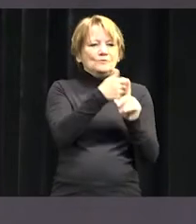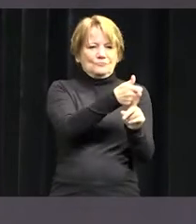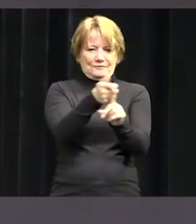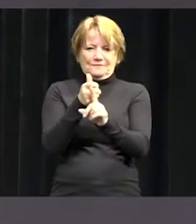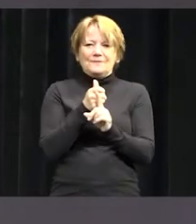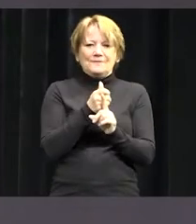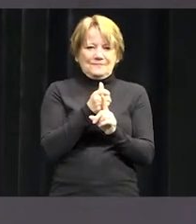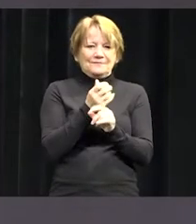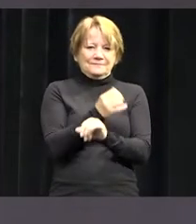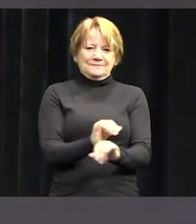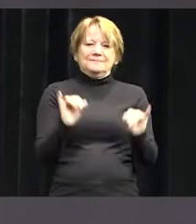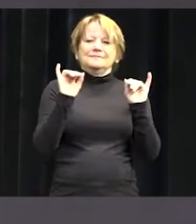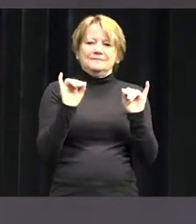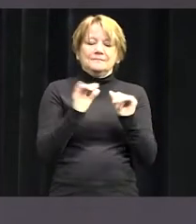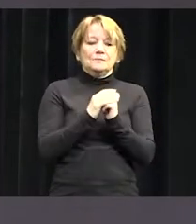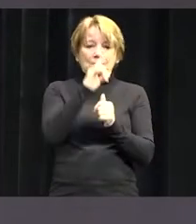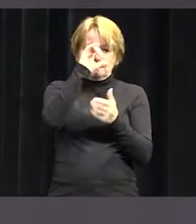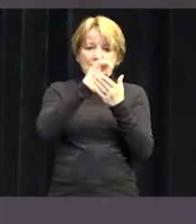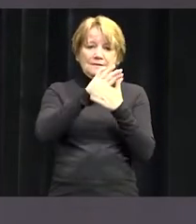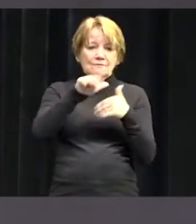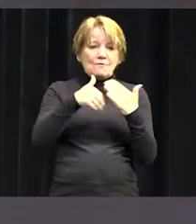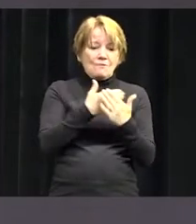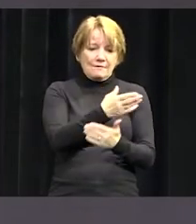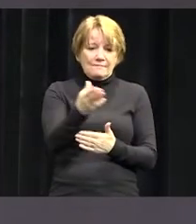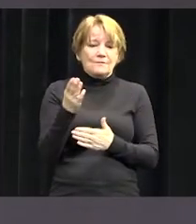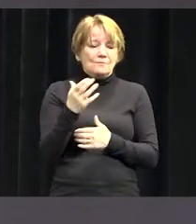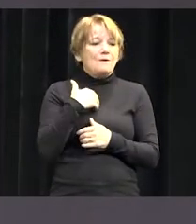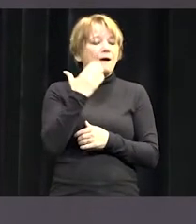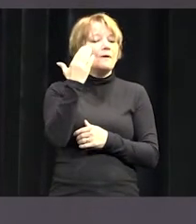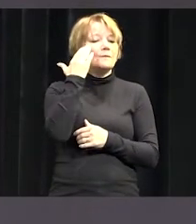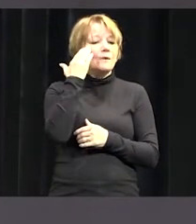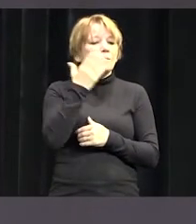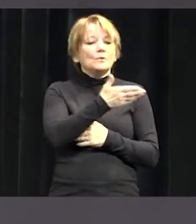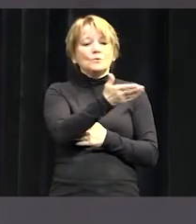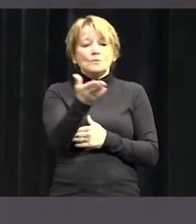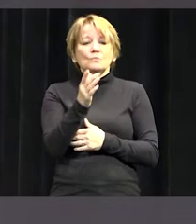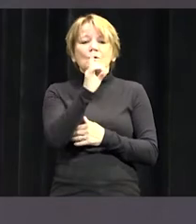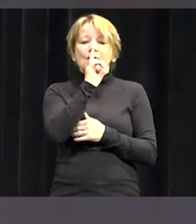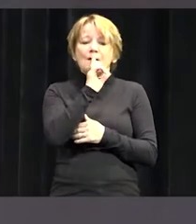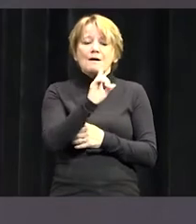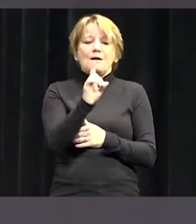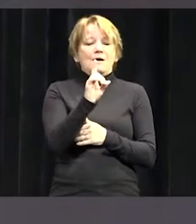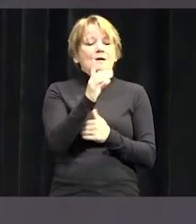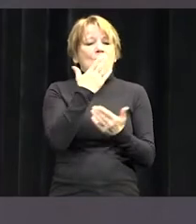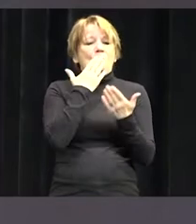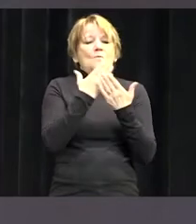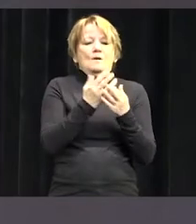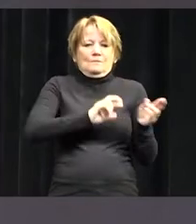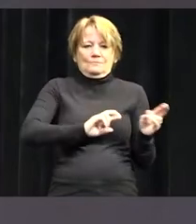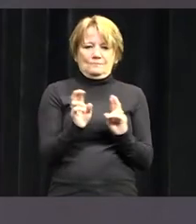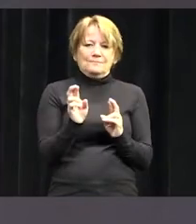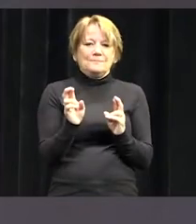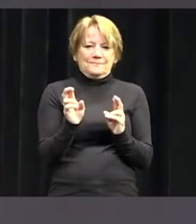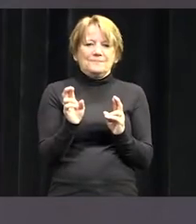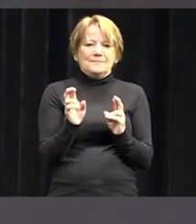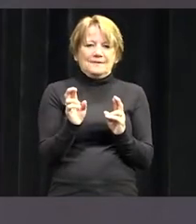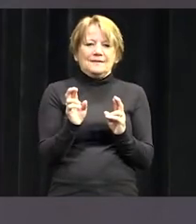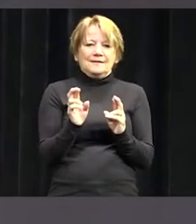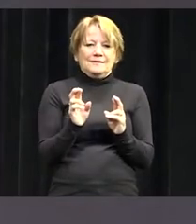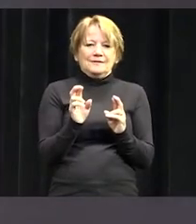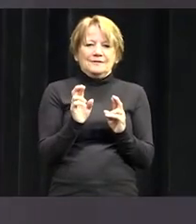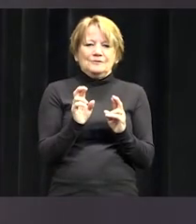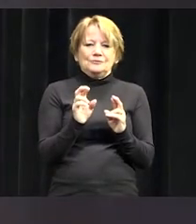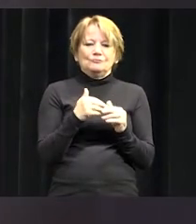step whether your next step is finding a job or continuing your education and seeking higher